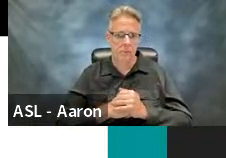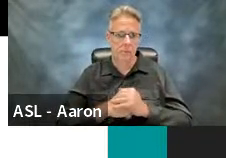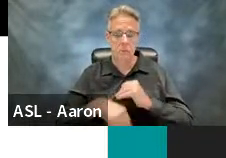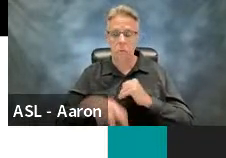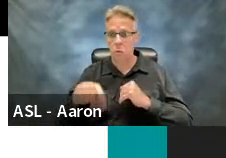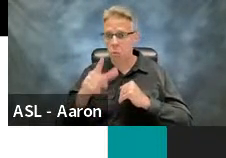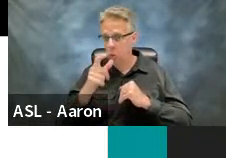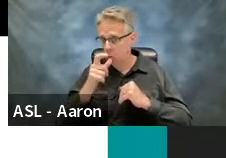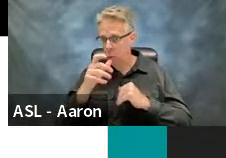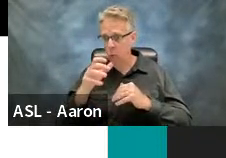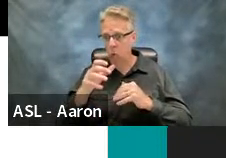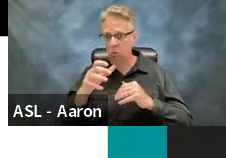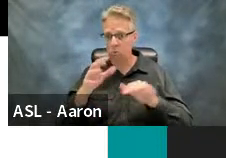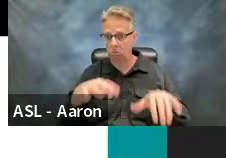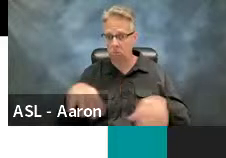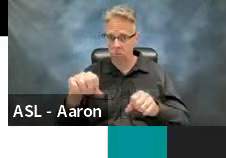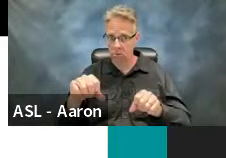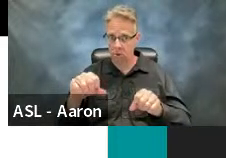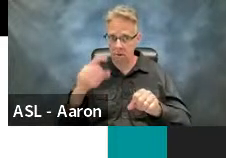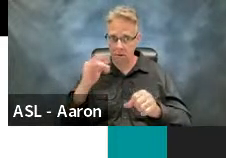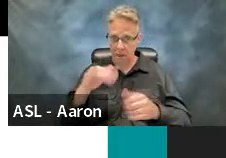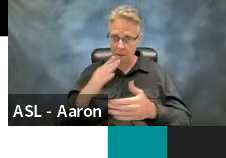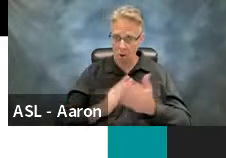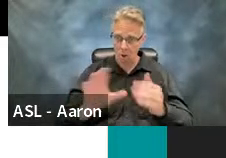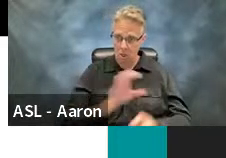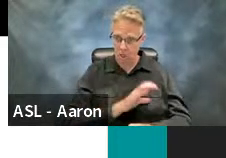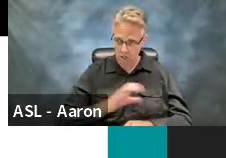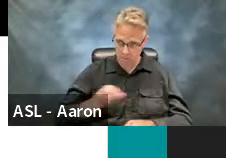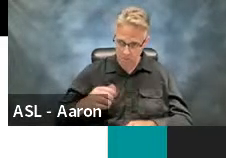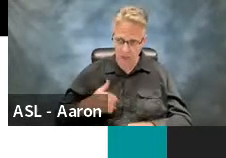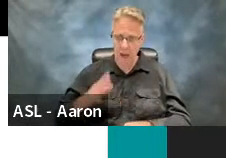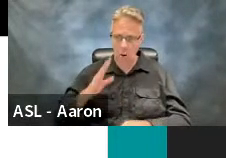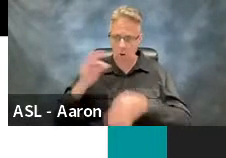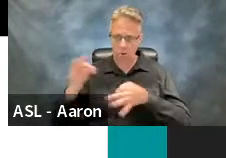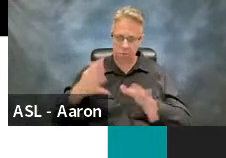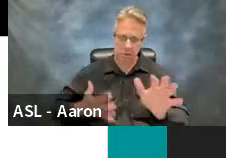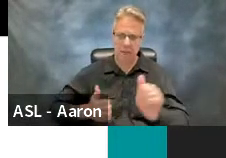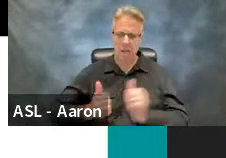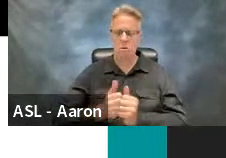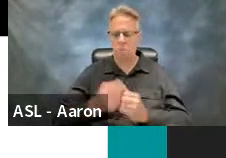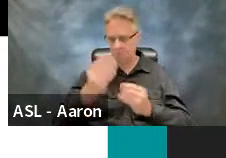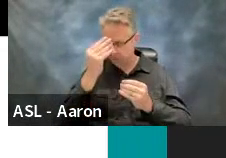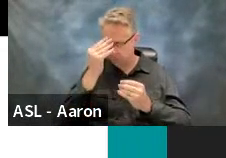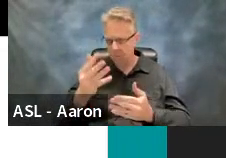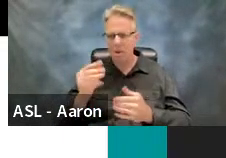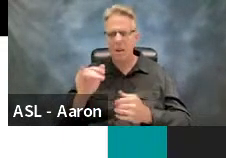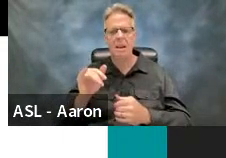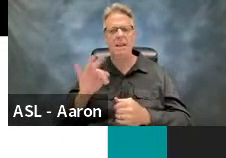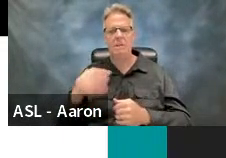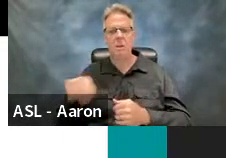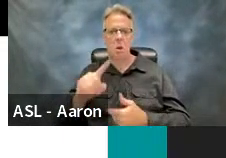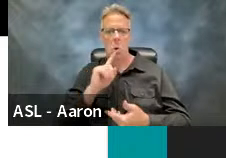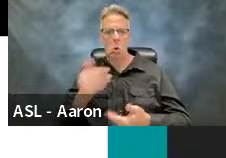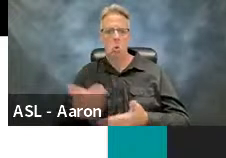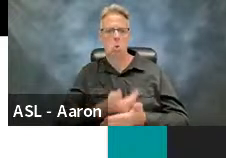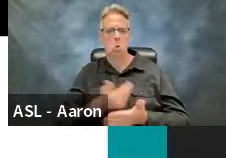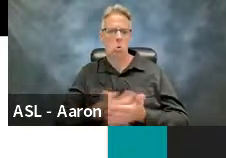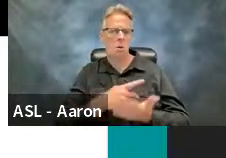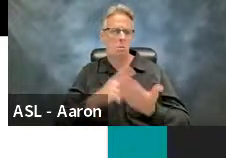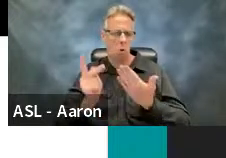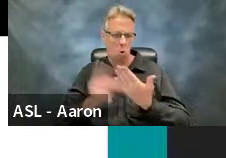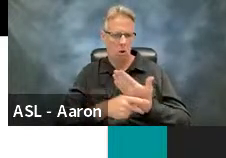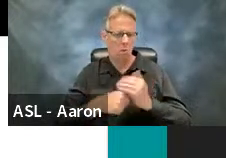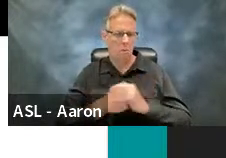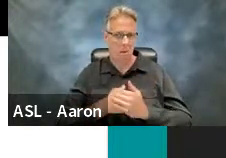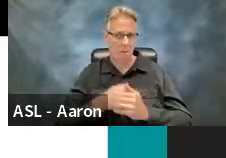whoever comes to us as part of that committee, we will get them up to speed if they are new to the program. But we have